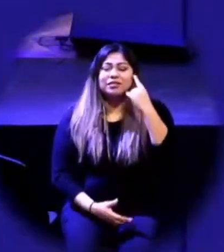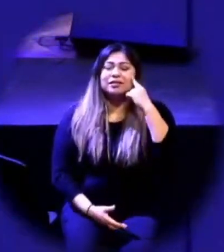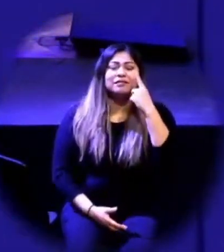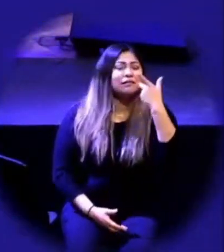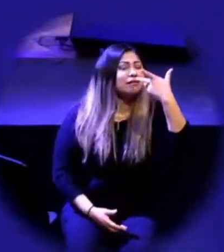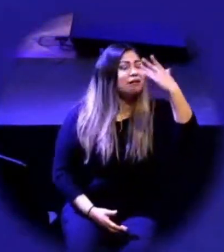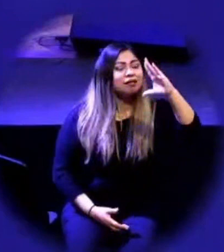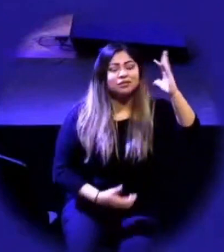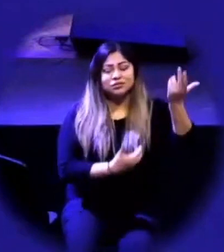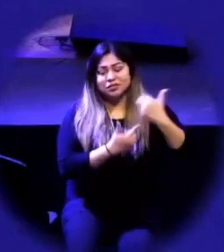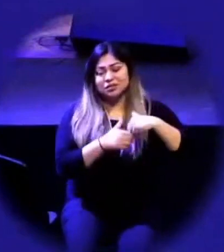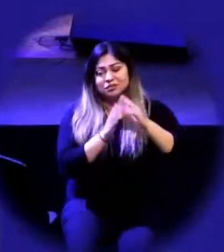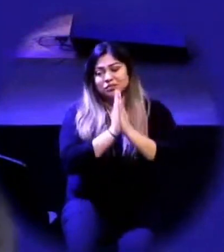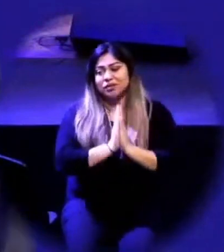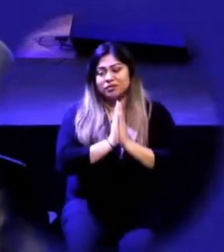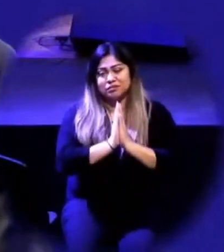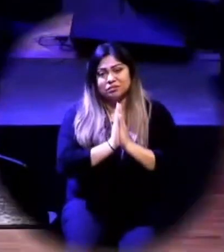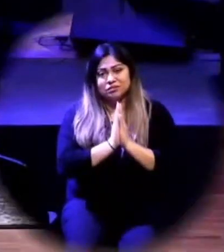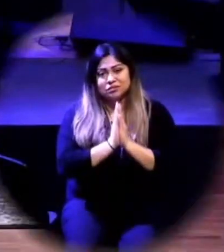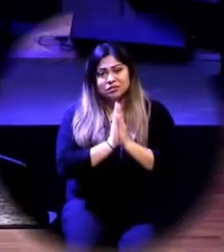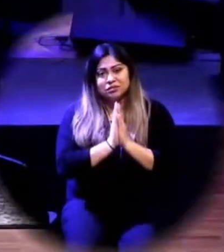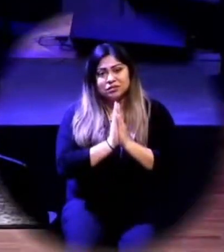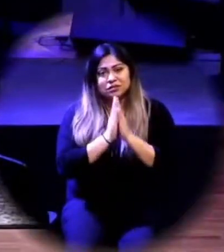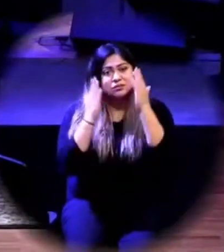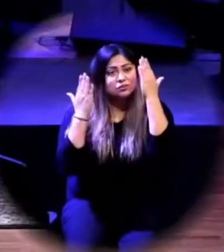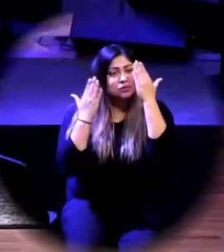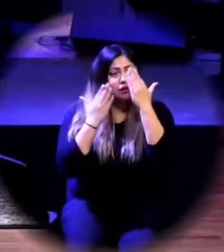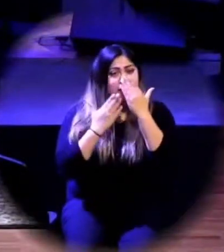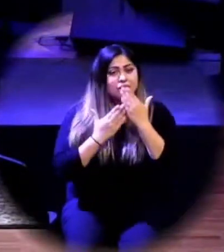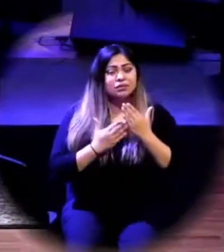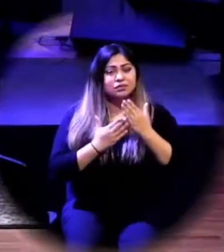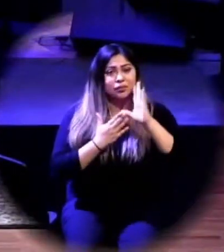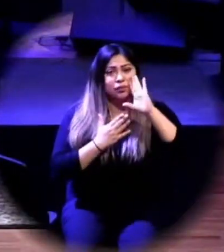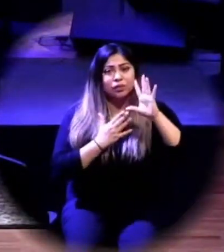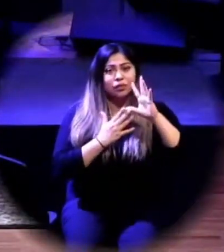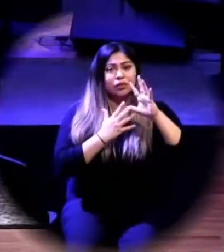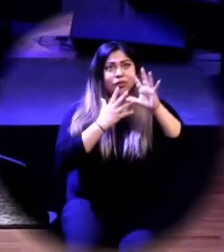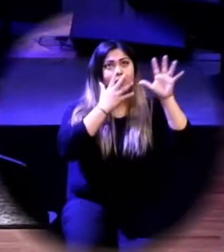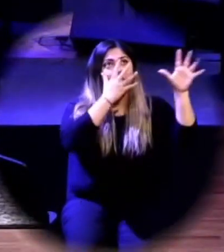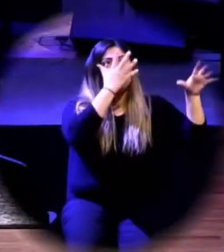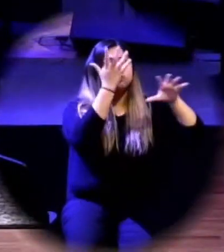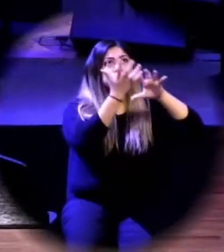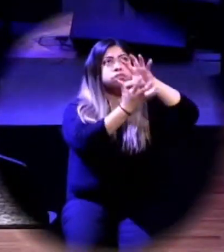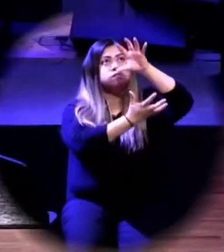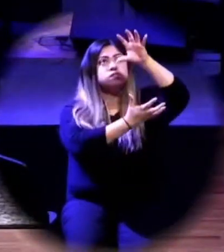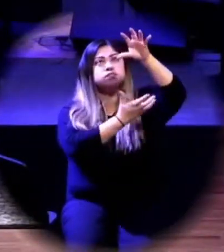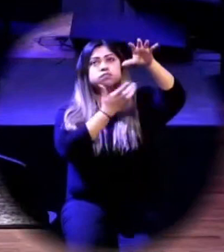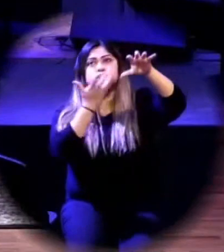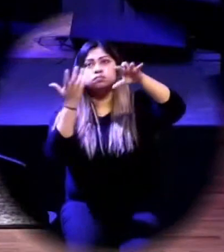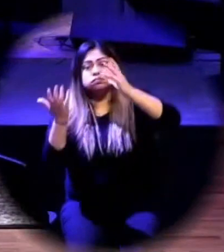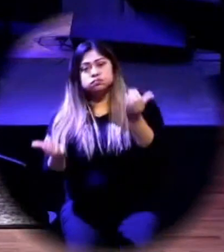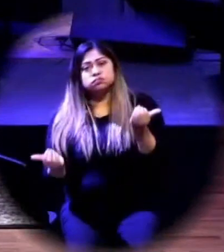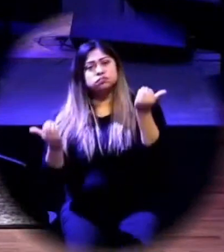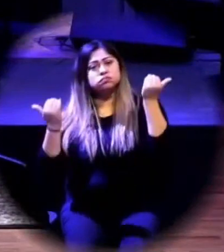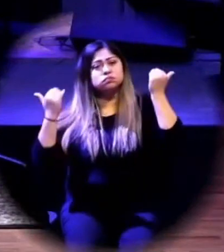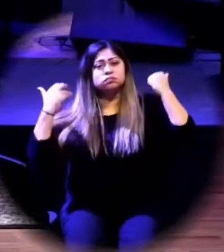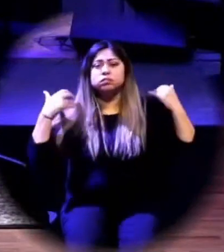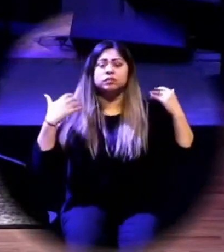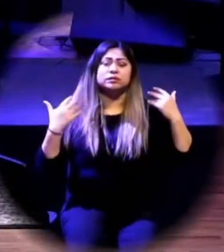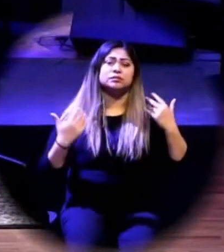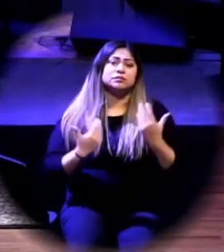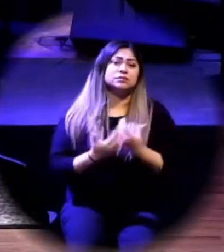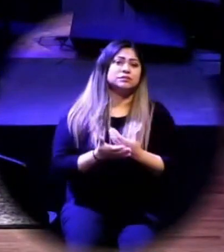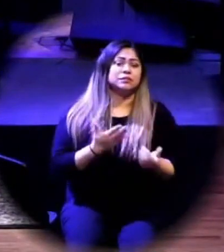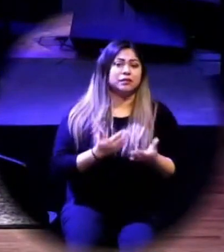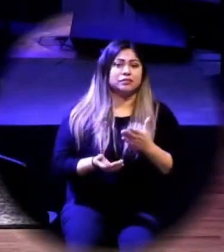can trust, no matter how much the darkness grows, we are not abandoned, that God is with us